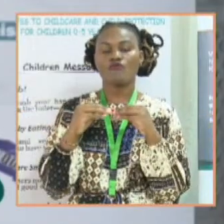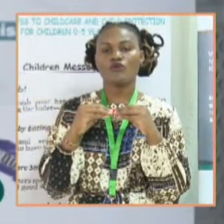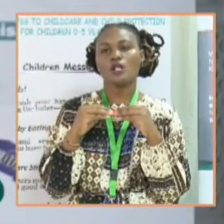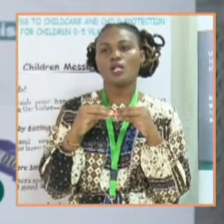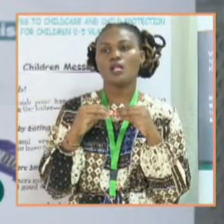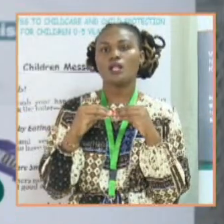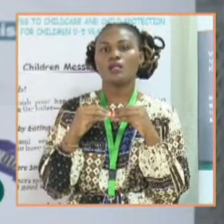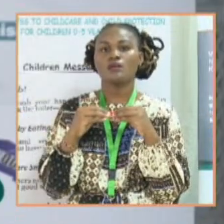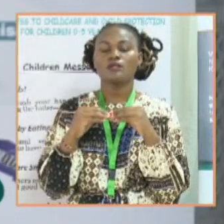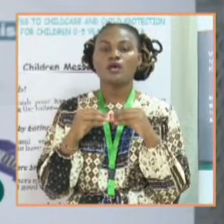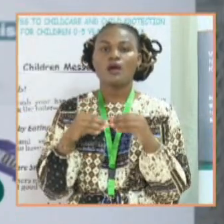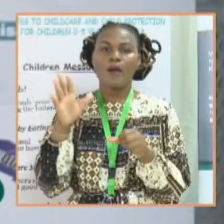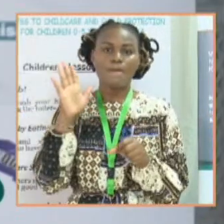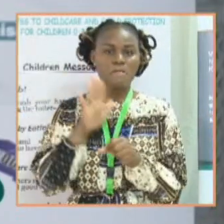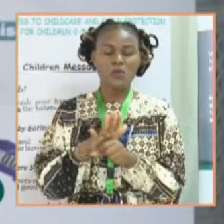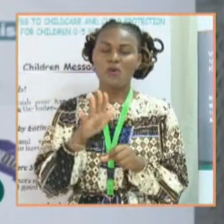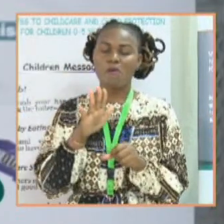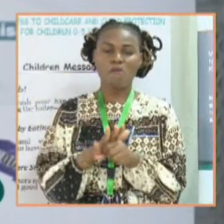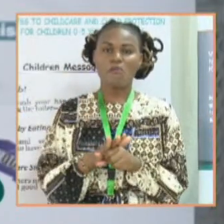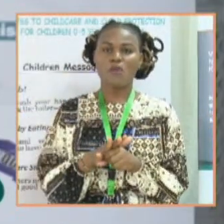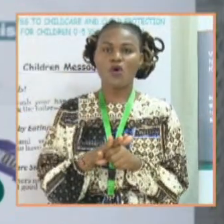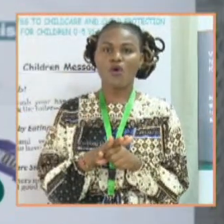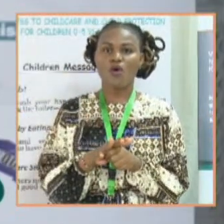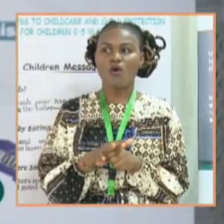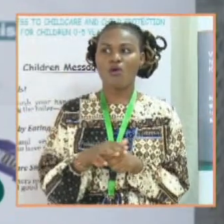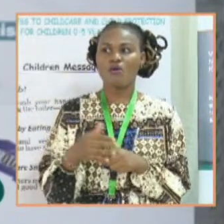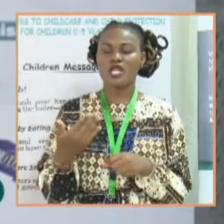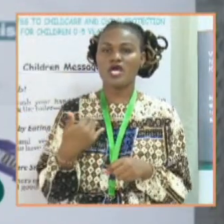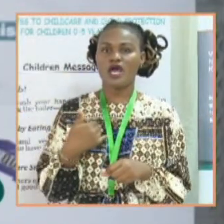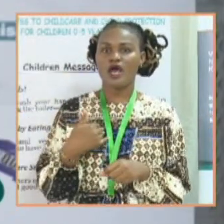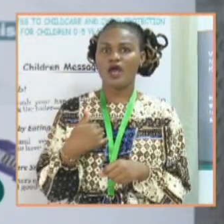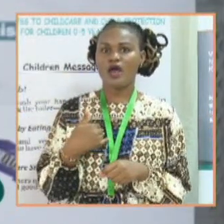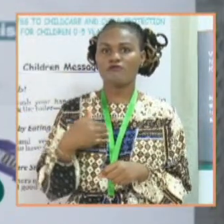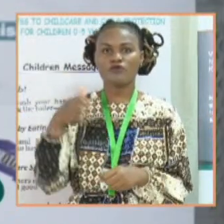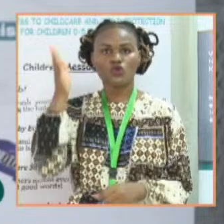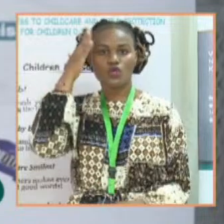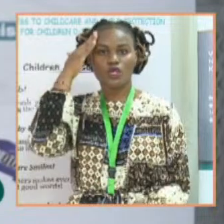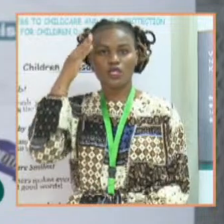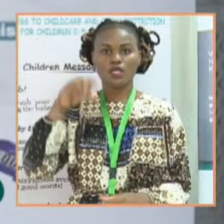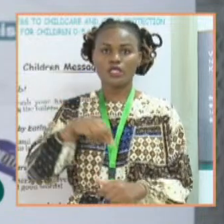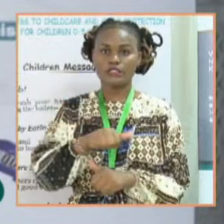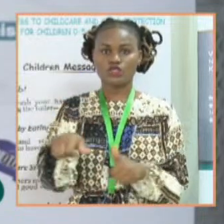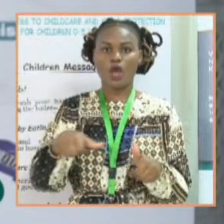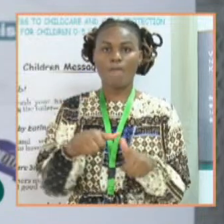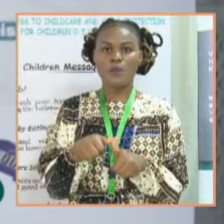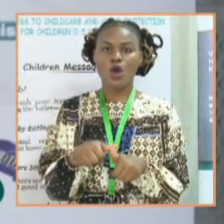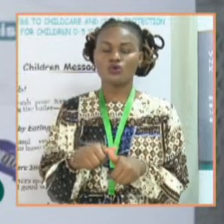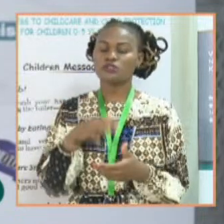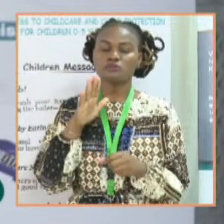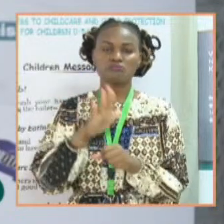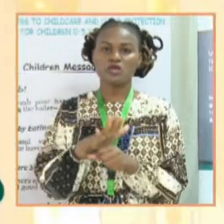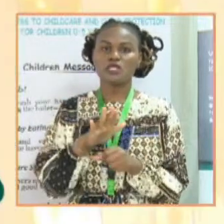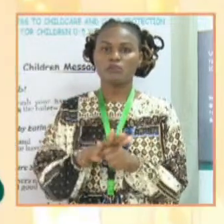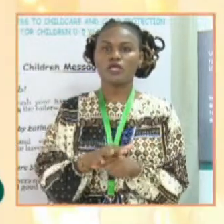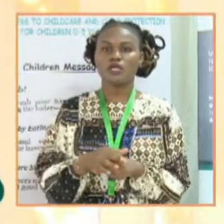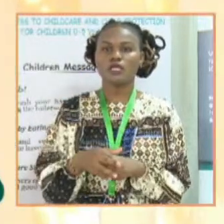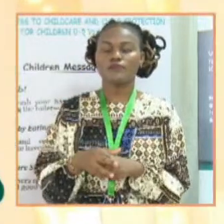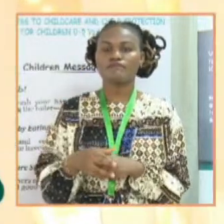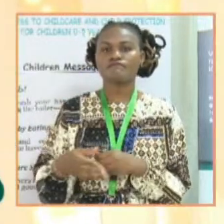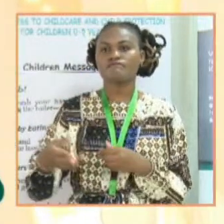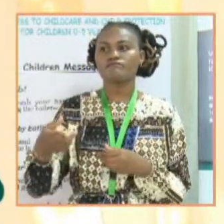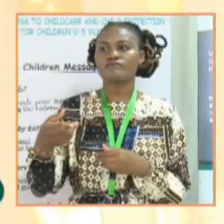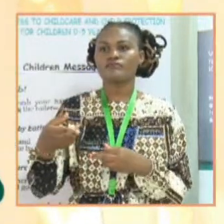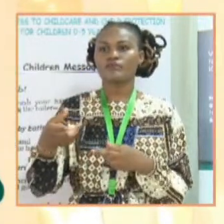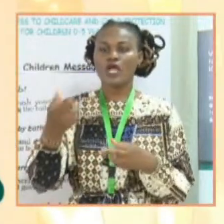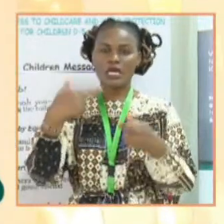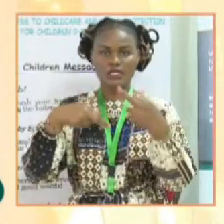great opportunity. This study was informed by tools from varying parties and previous research. Prof, we